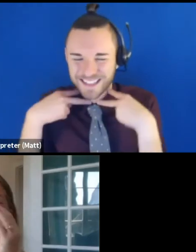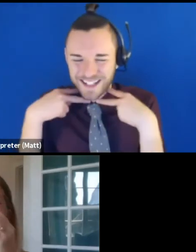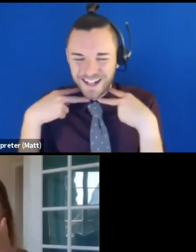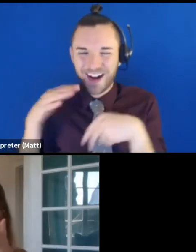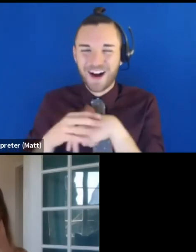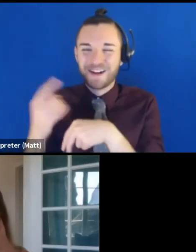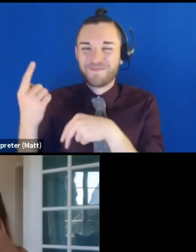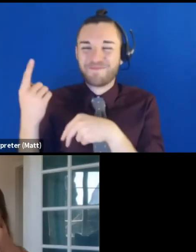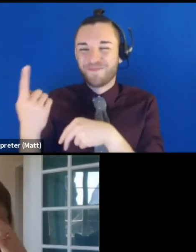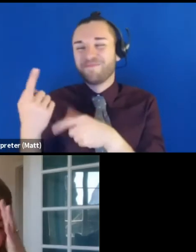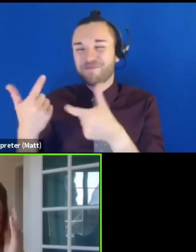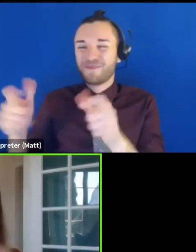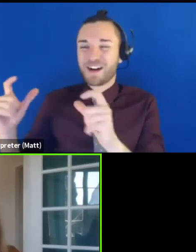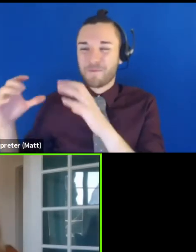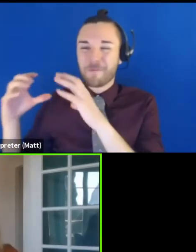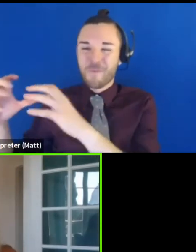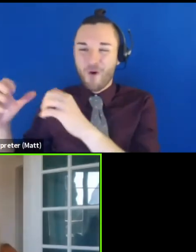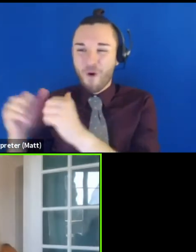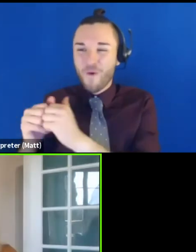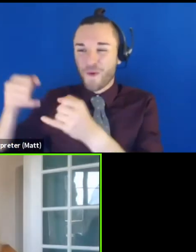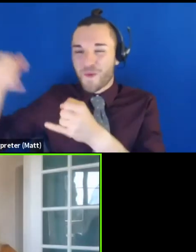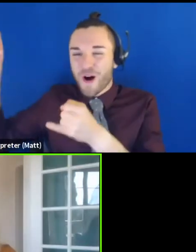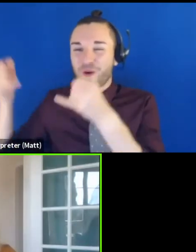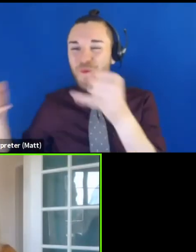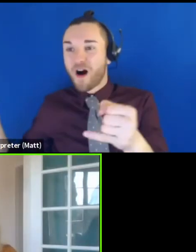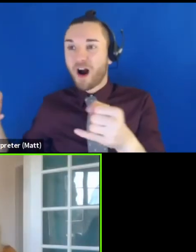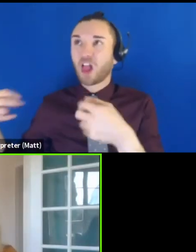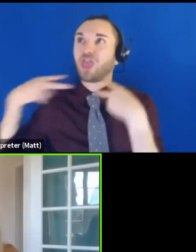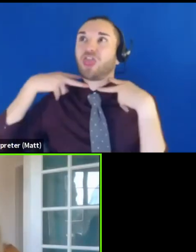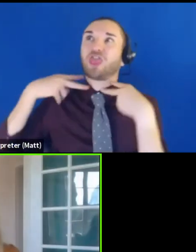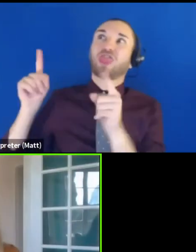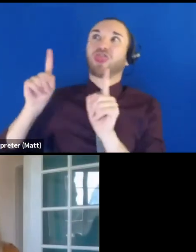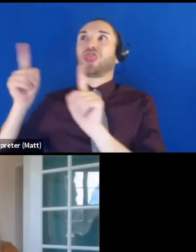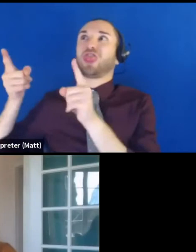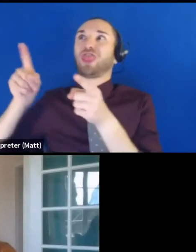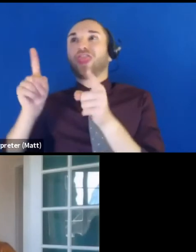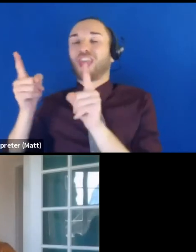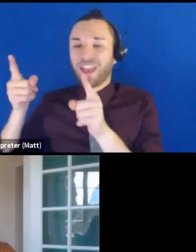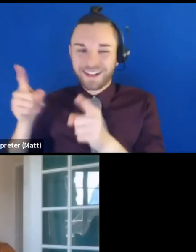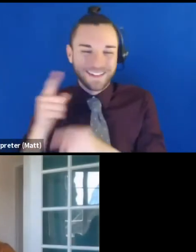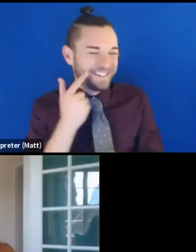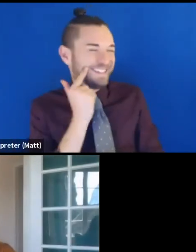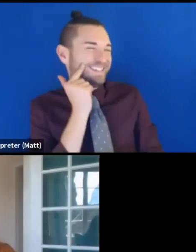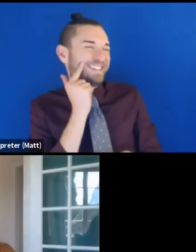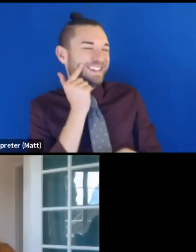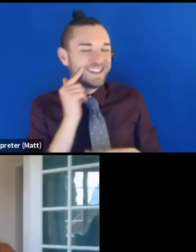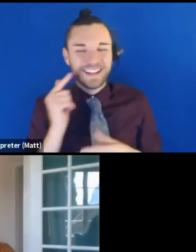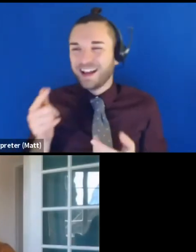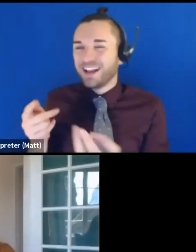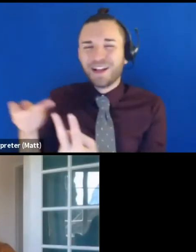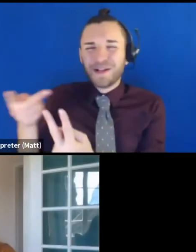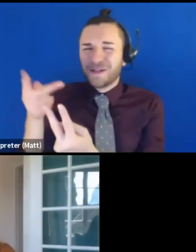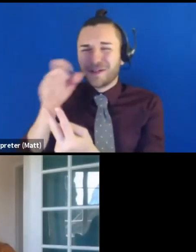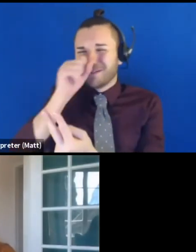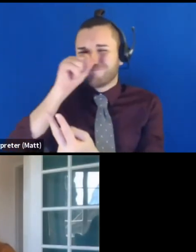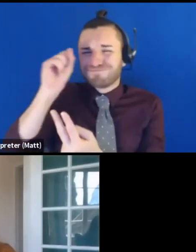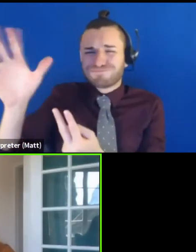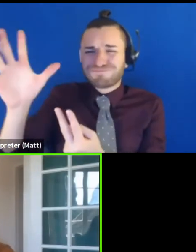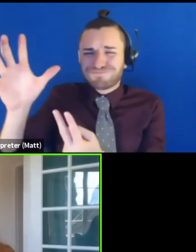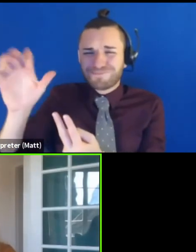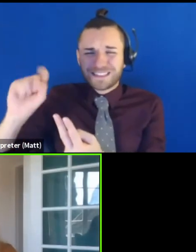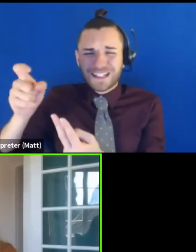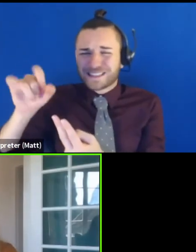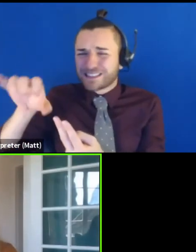like wires sticking out of them. So it's like there sort of is, but it's true. They're kind of unaffected by sexism. Like that.